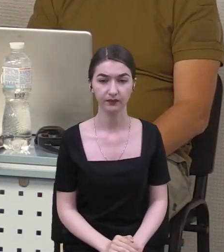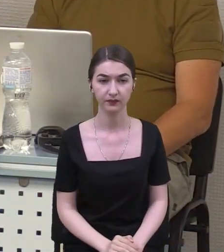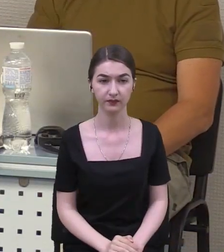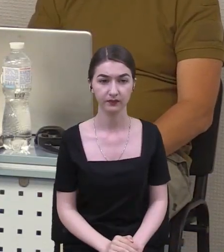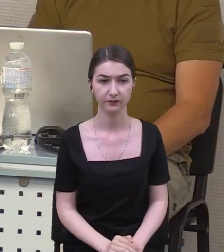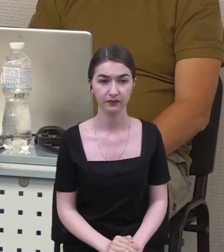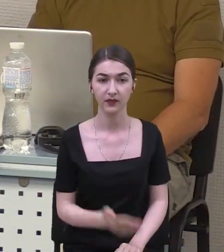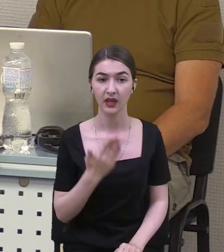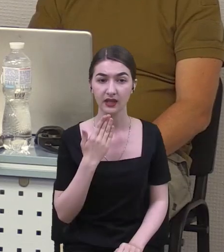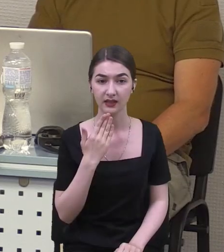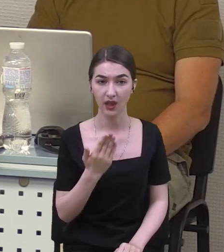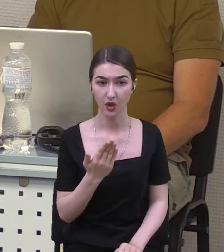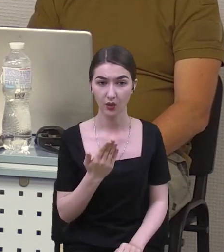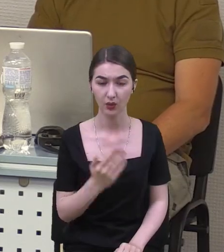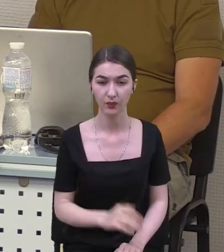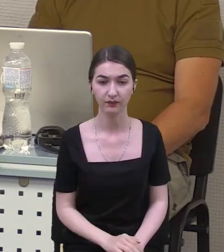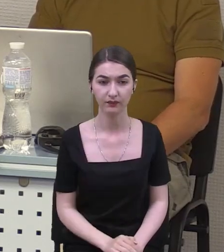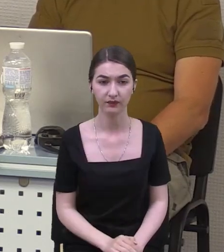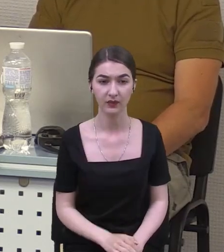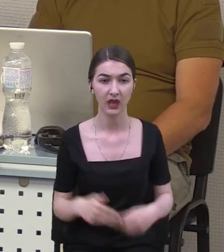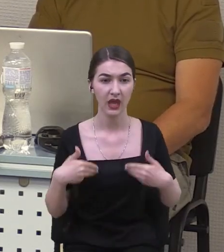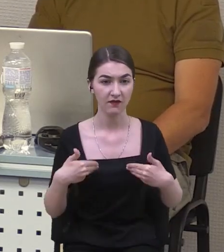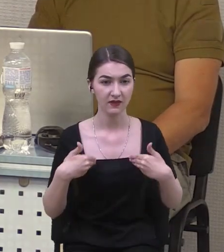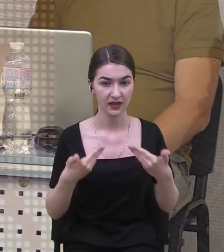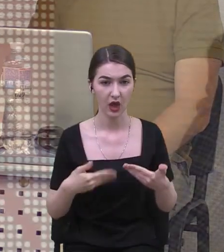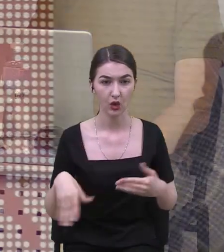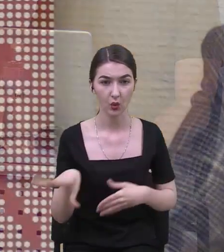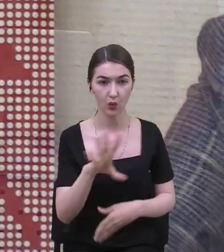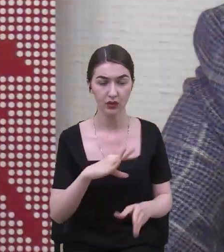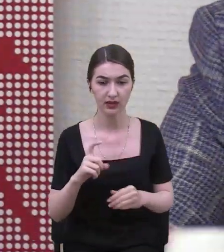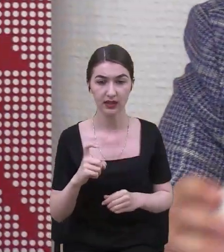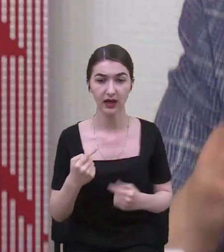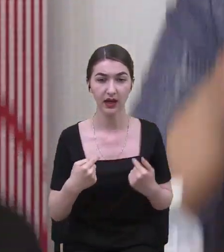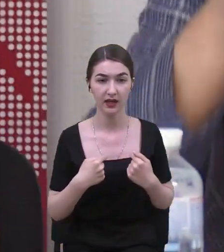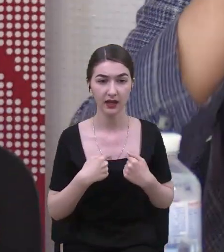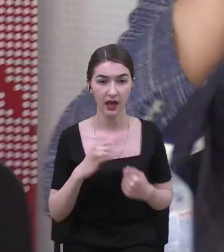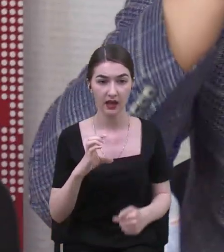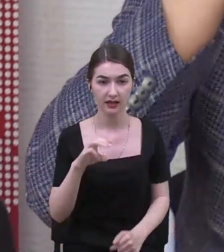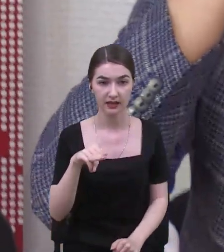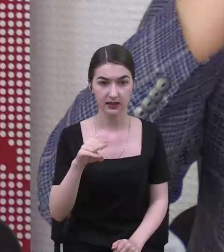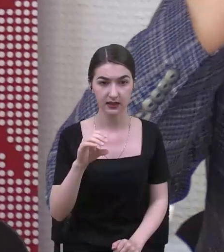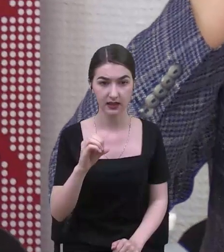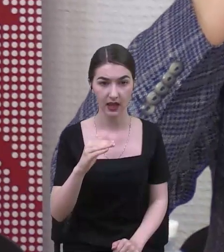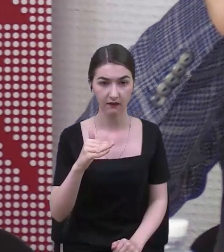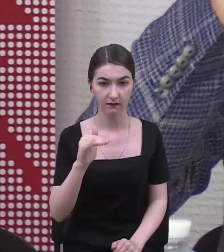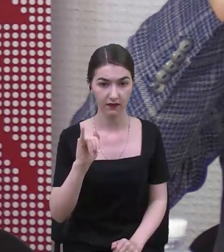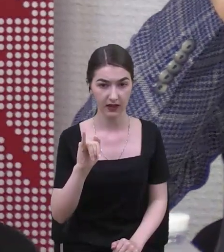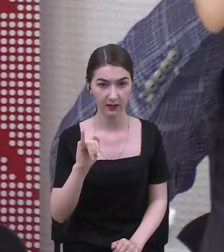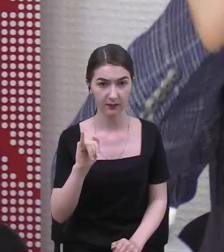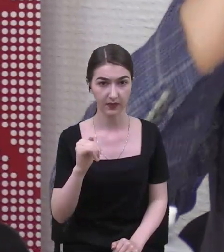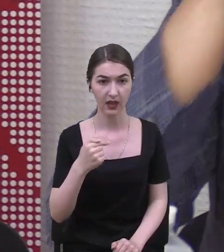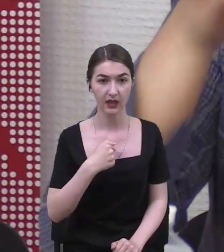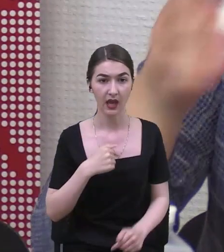Okay. Hello, everyone. I'm Steffi. I'm the Inclusion Humanitarian Action Specialist with Humanity and